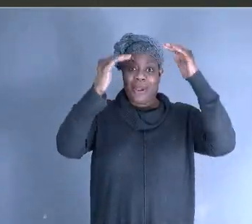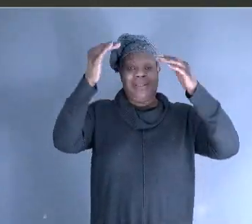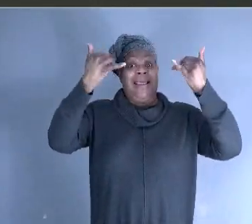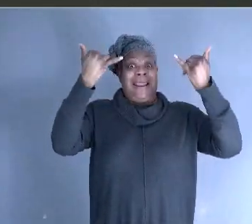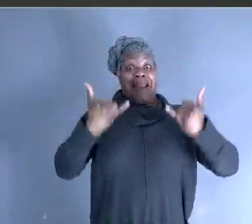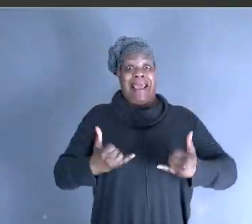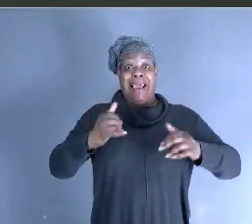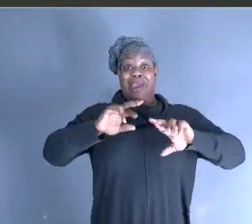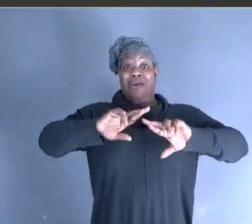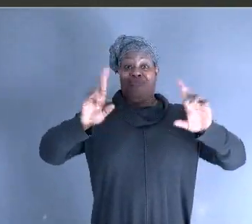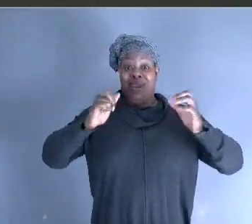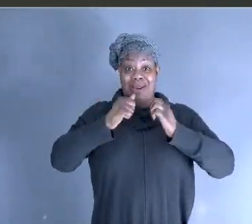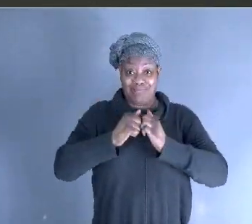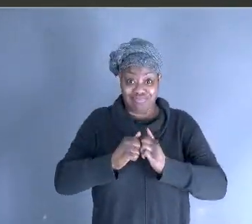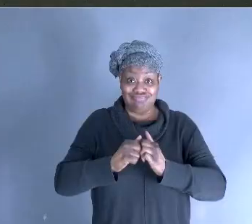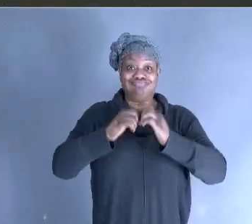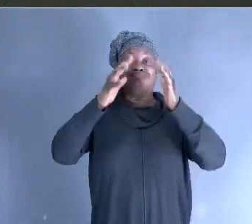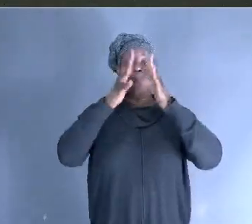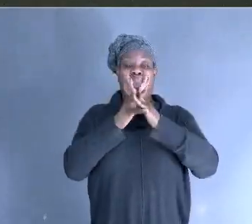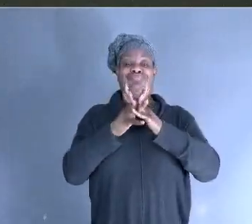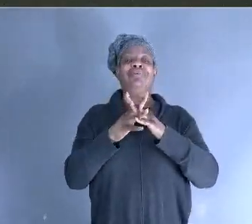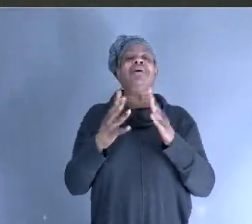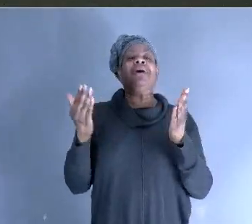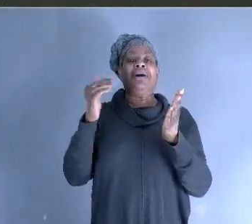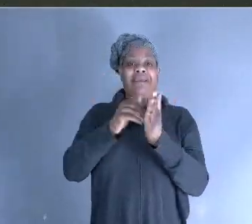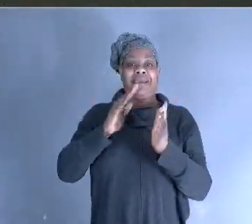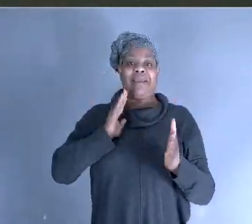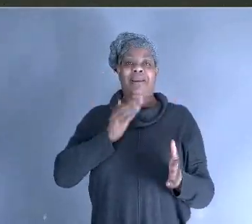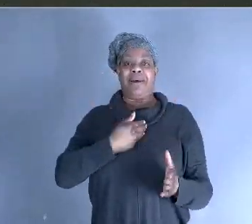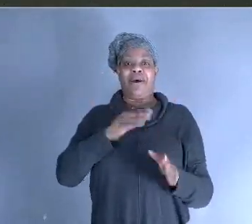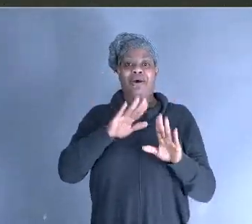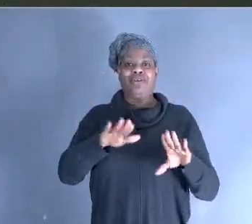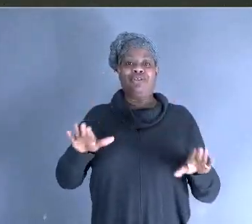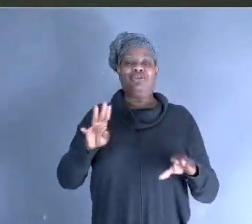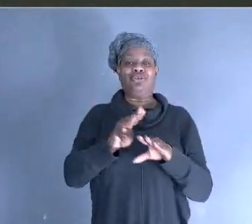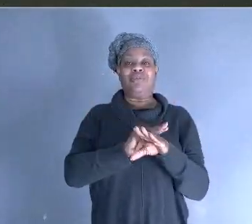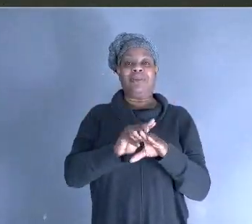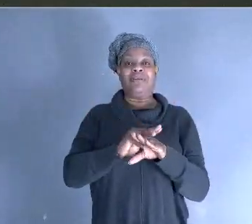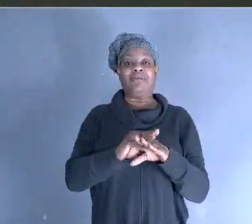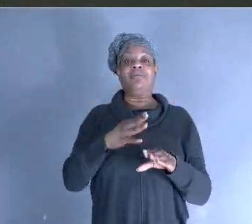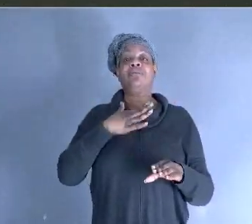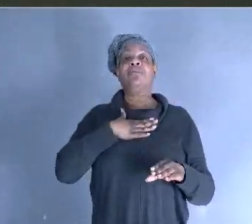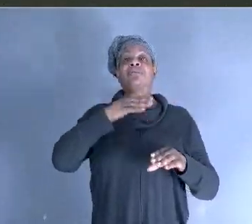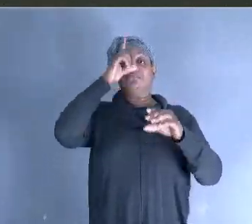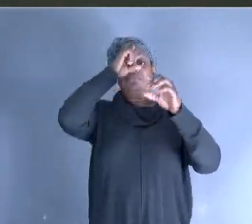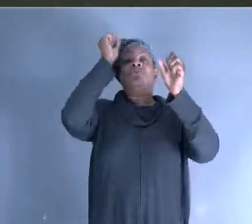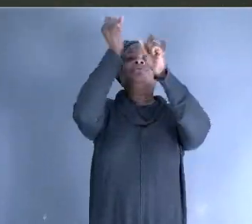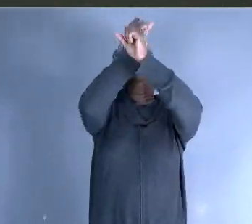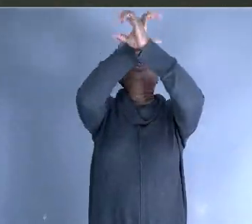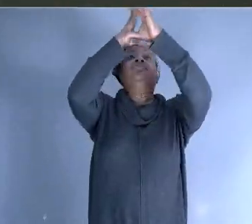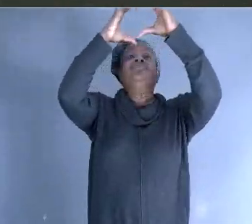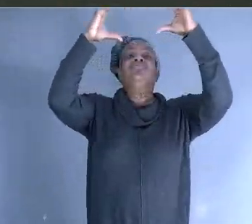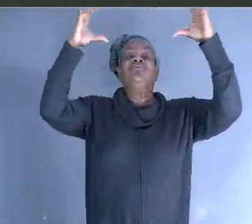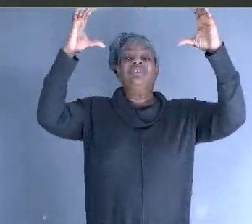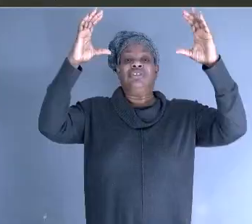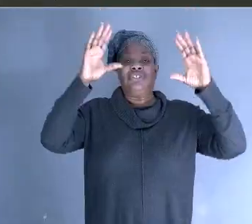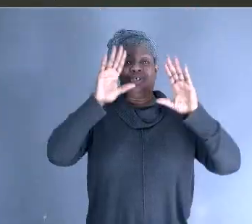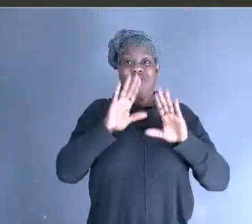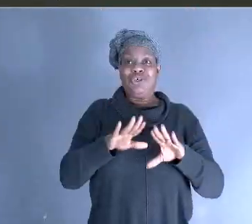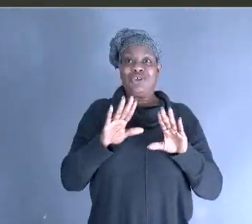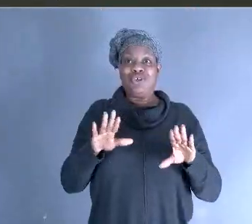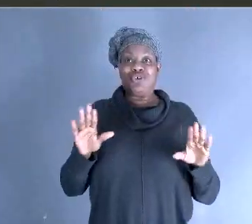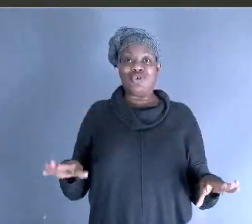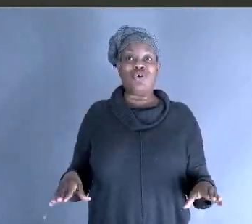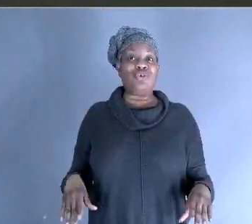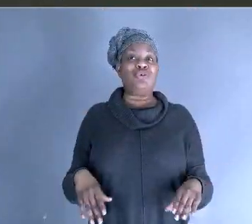to to rewrite the story my vision is that there would be children all around